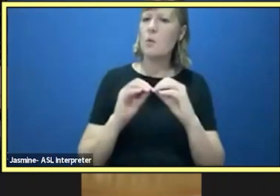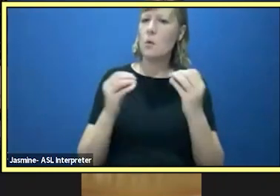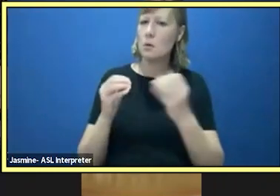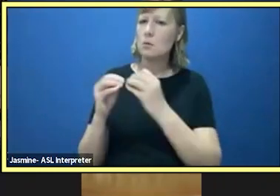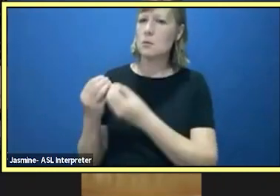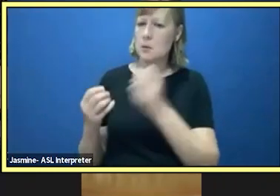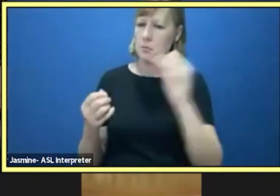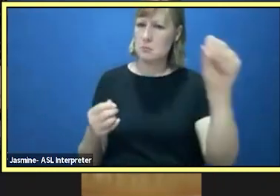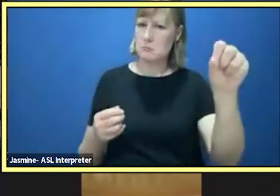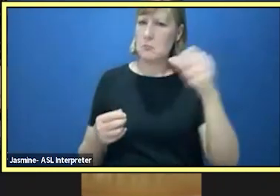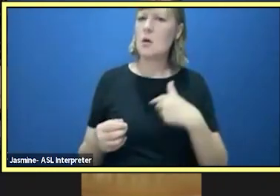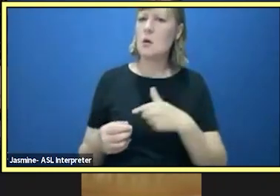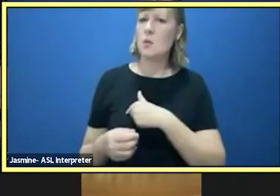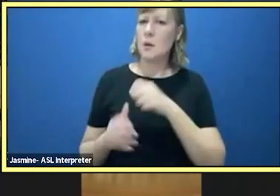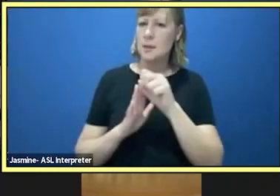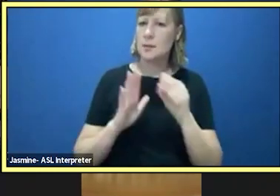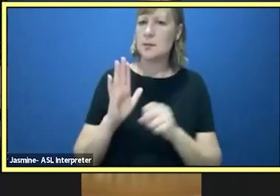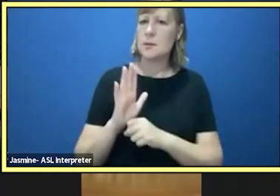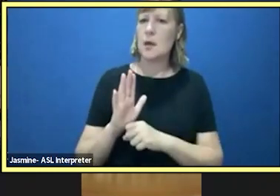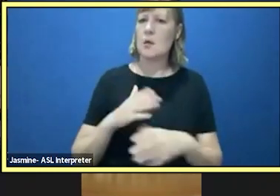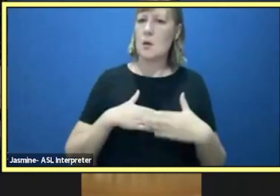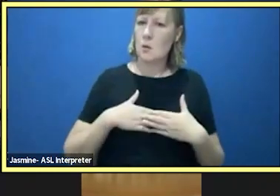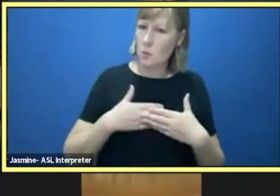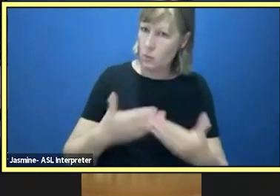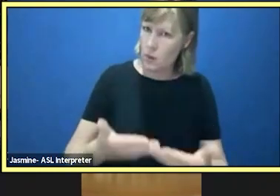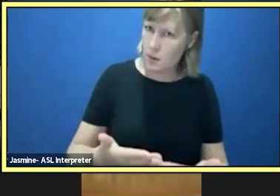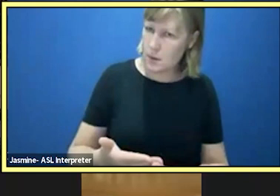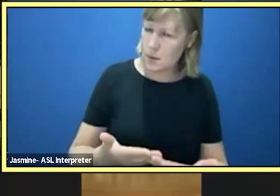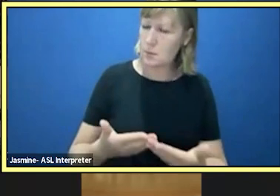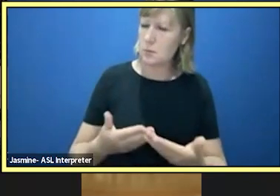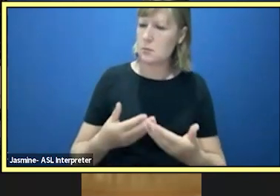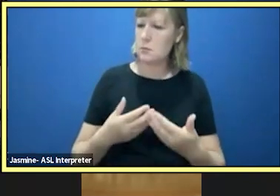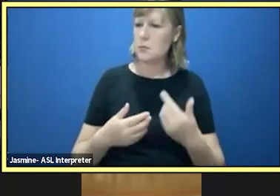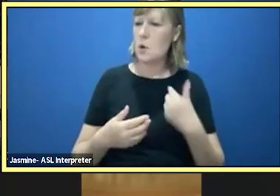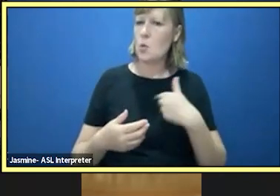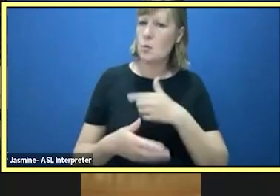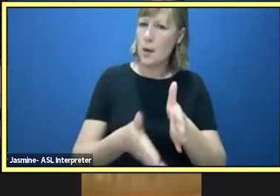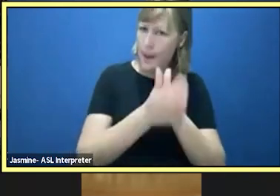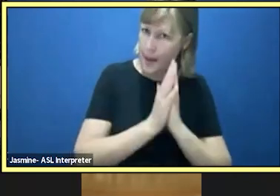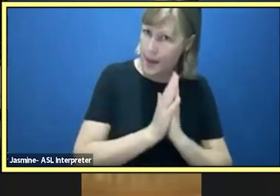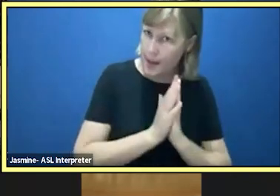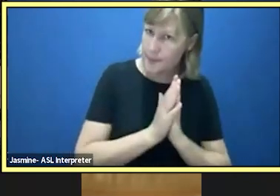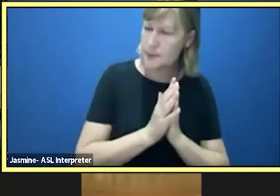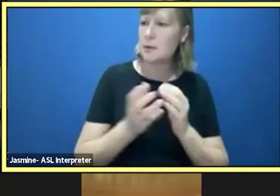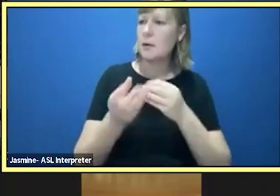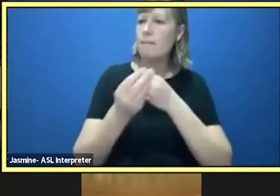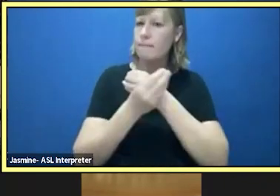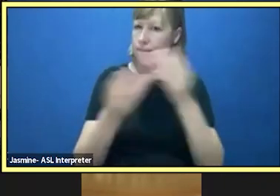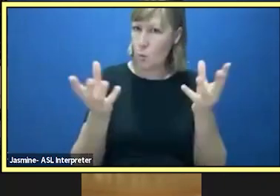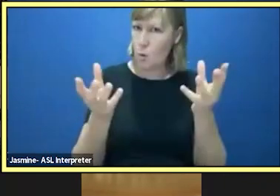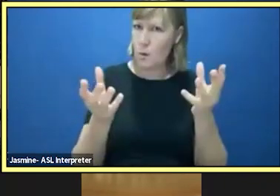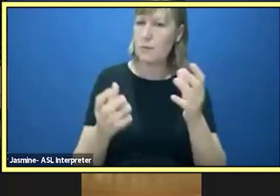state, we will be asking and informing people about their case management